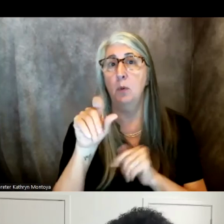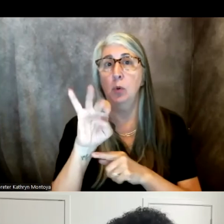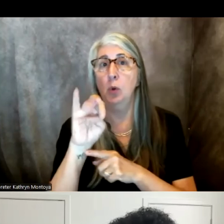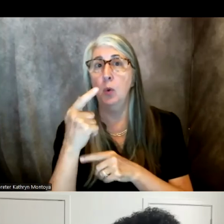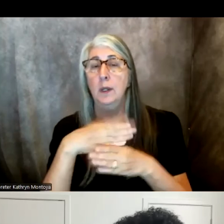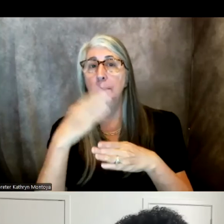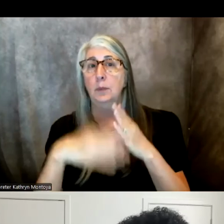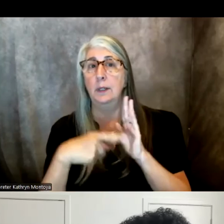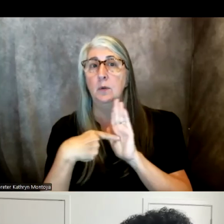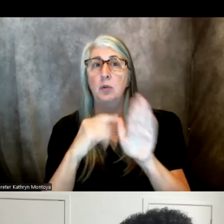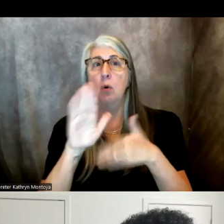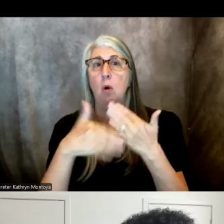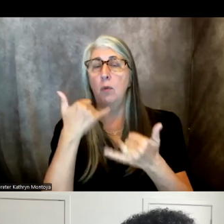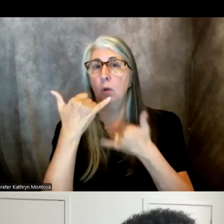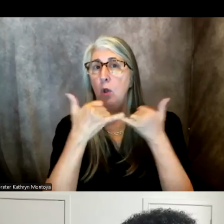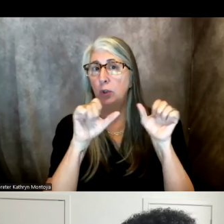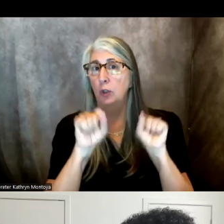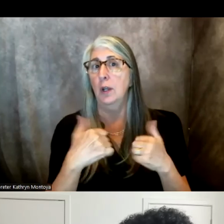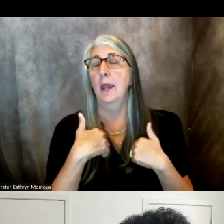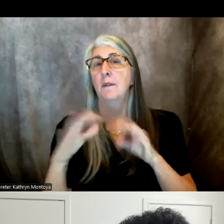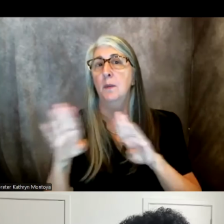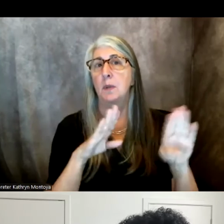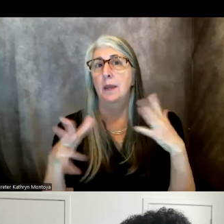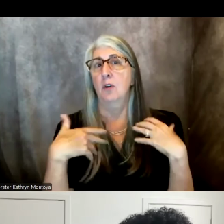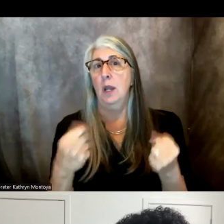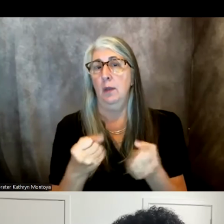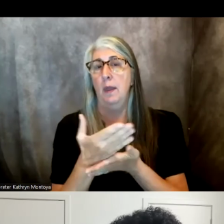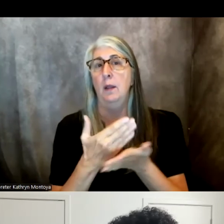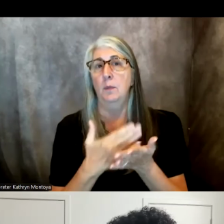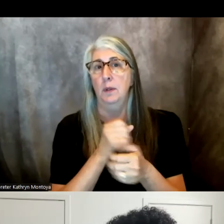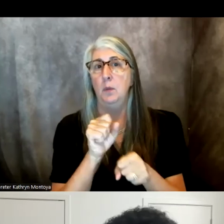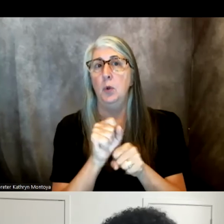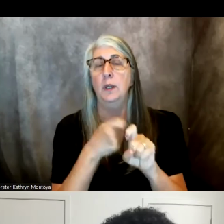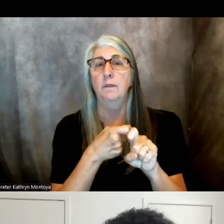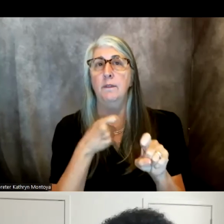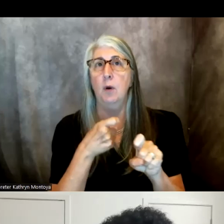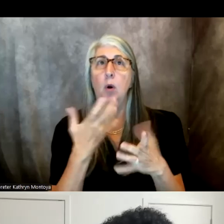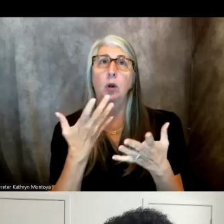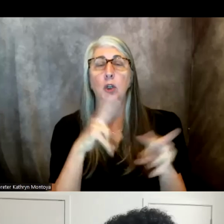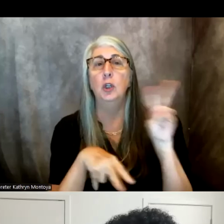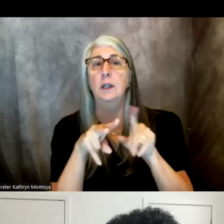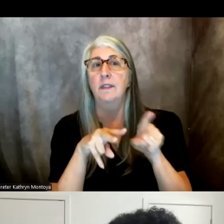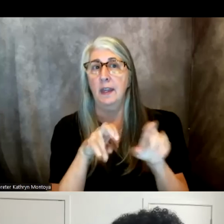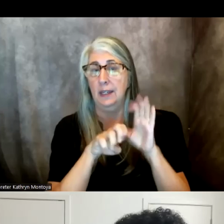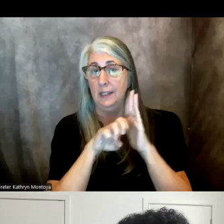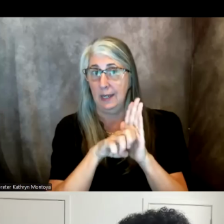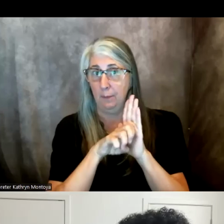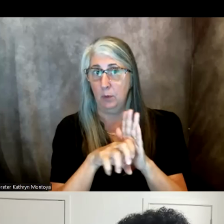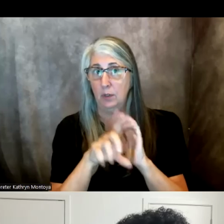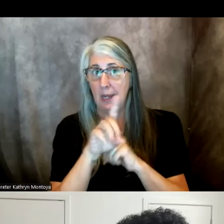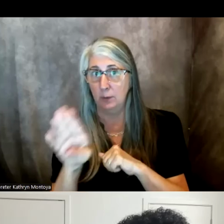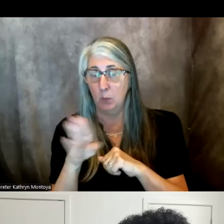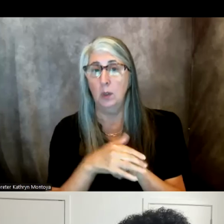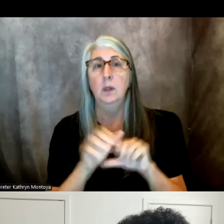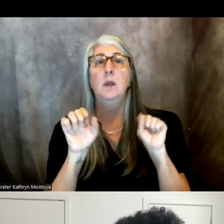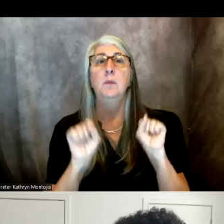the calls that could potentially have a behavioral health element, and working from looking at that like example dashboard, being